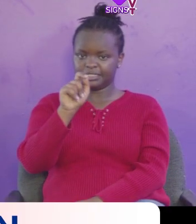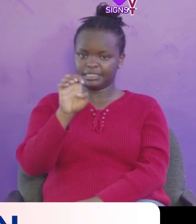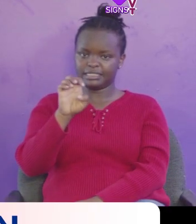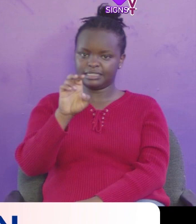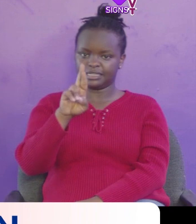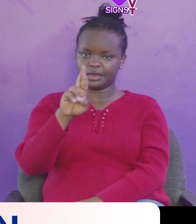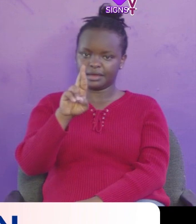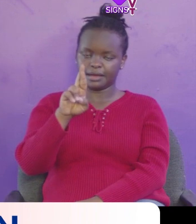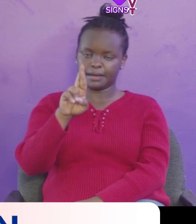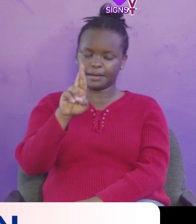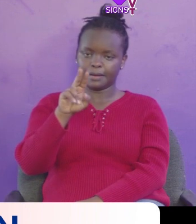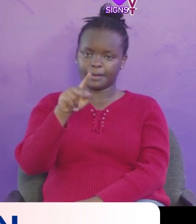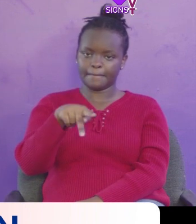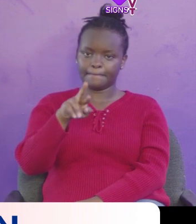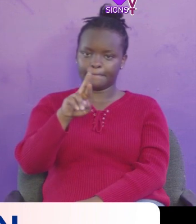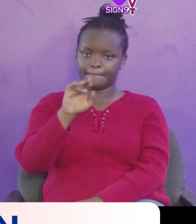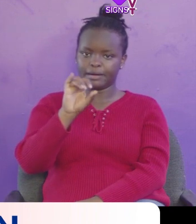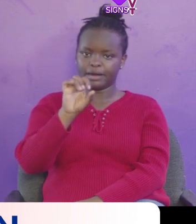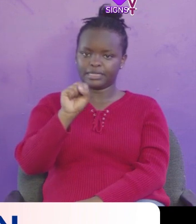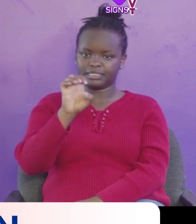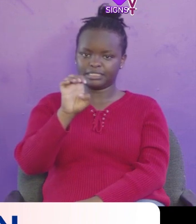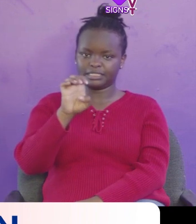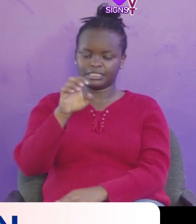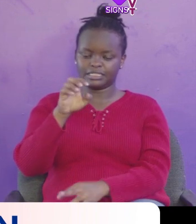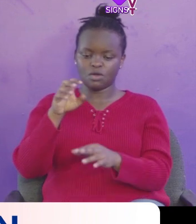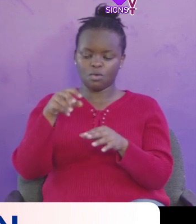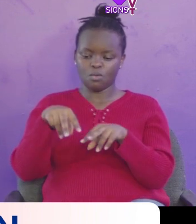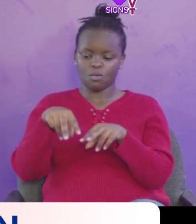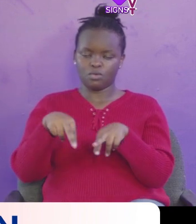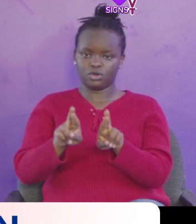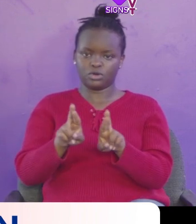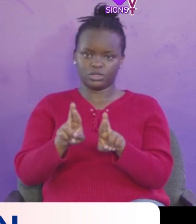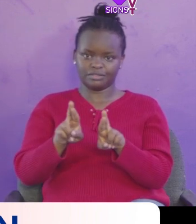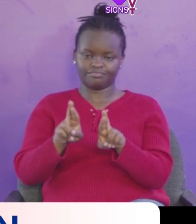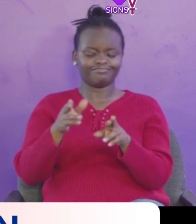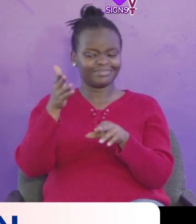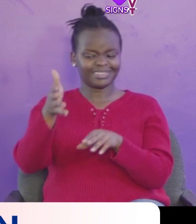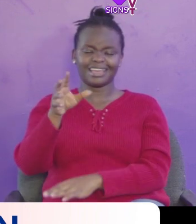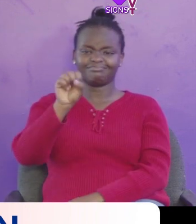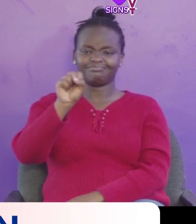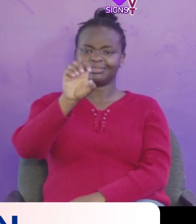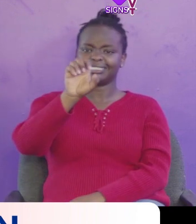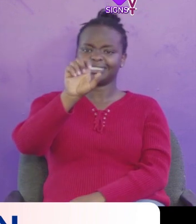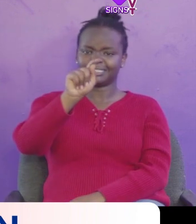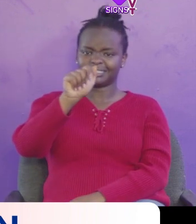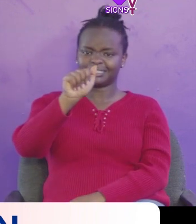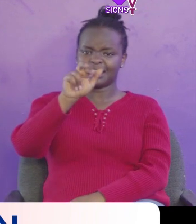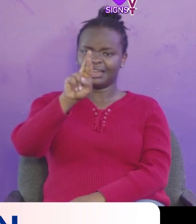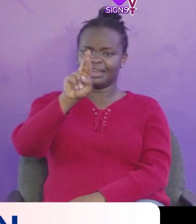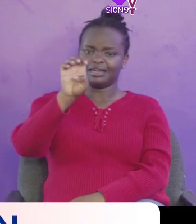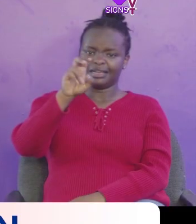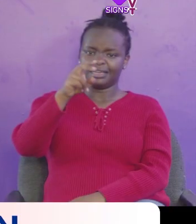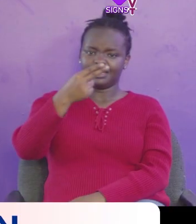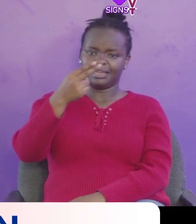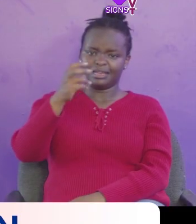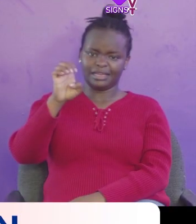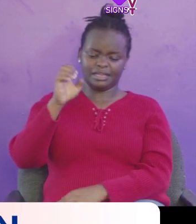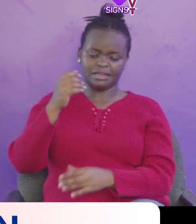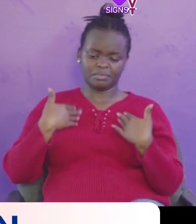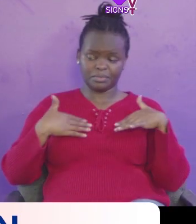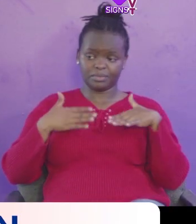hiyo ni Starehe ward. Starehe constituency, I mean. Huko ndio affordable houses ziko. So people who stay